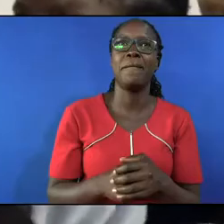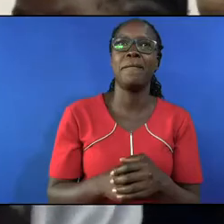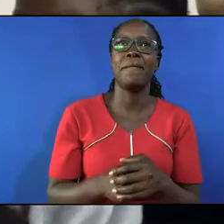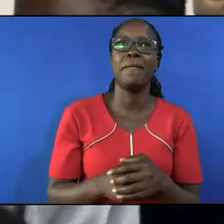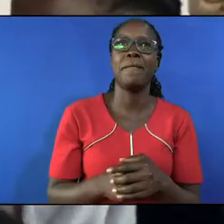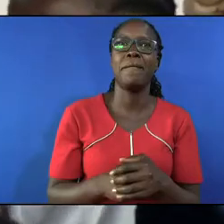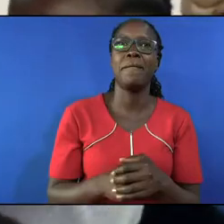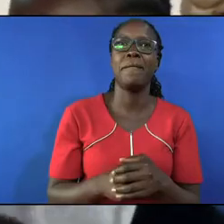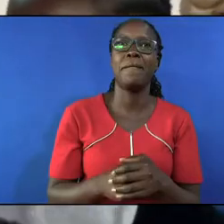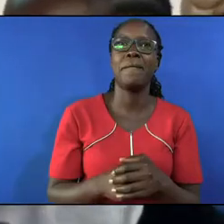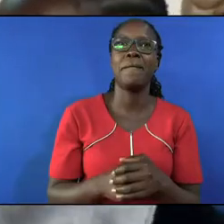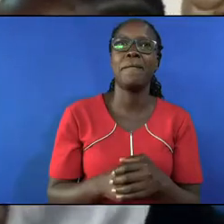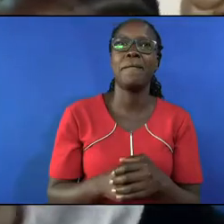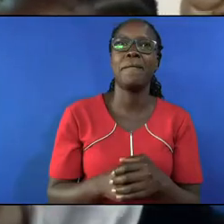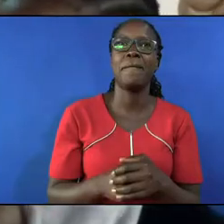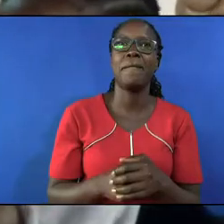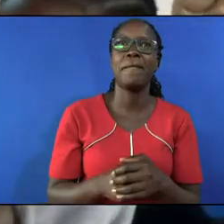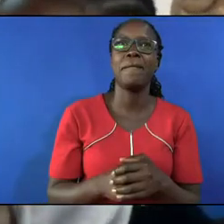Yes?